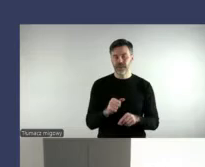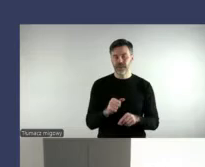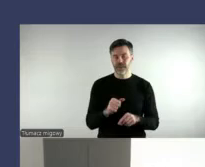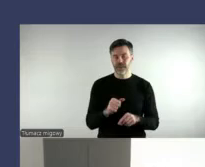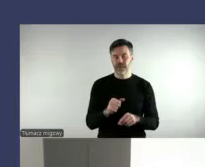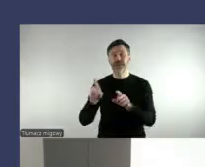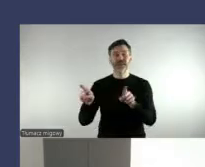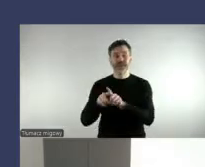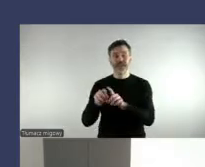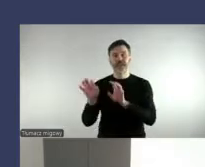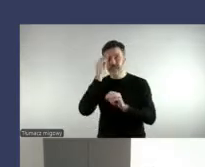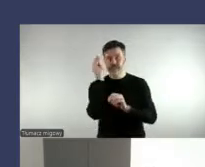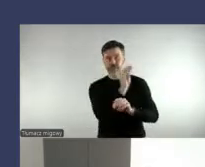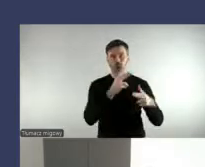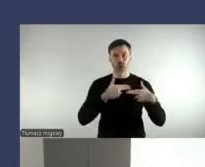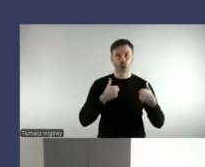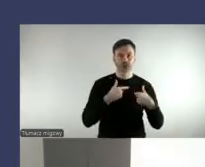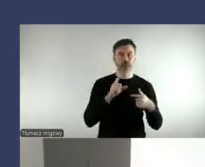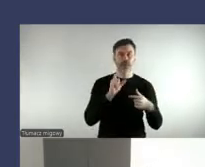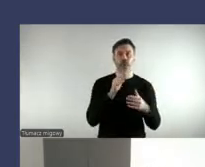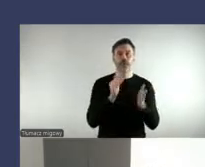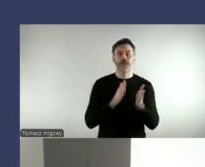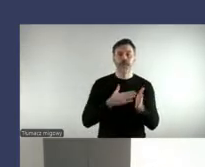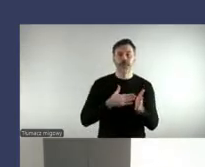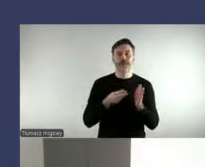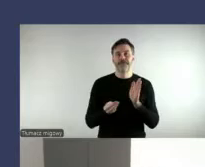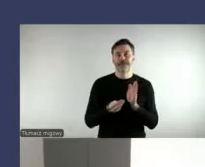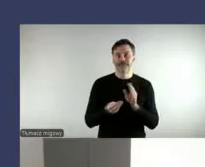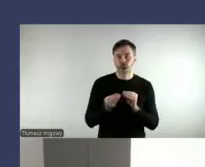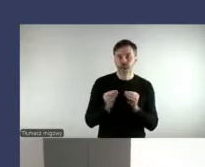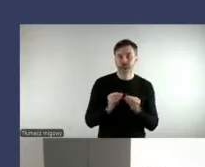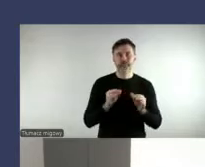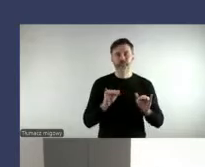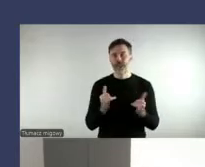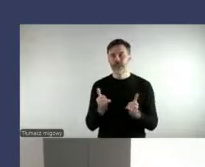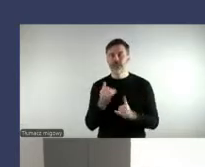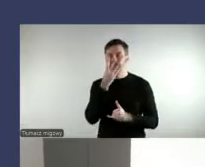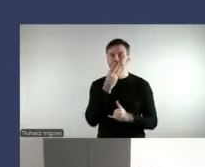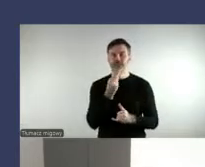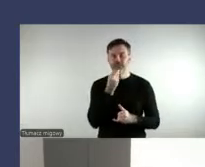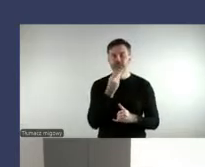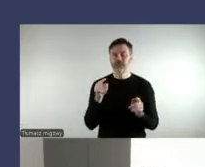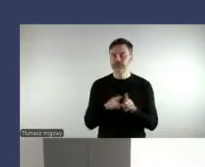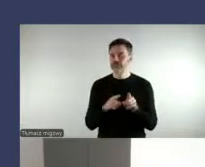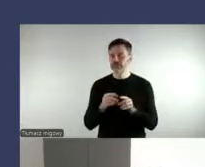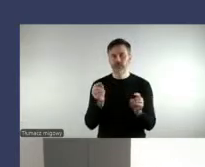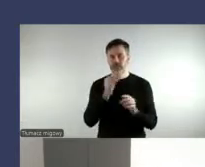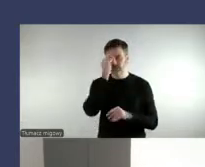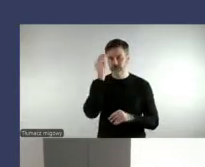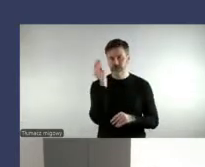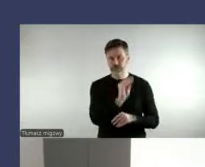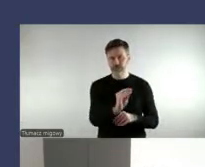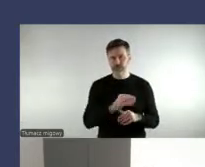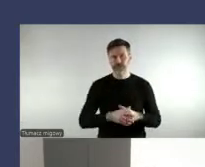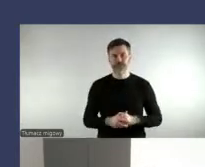the prompt notification to the monitoring committee in writing of any problems that